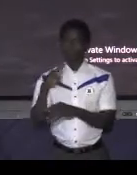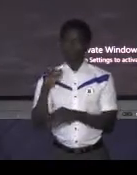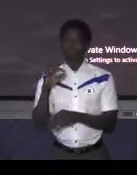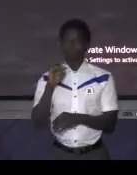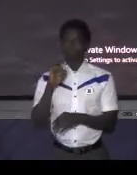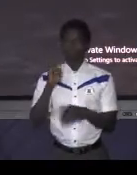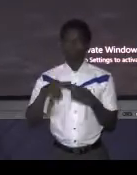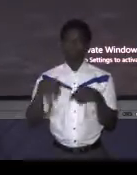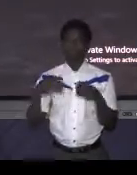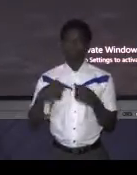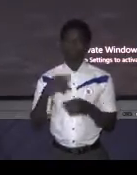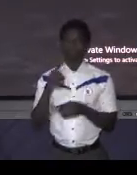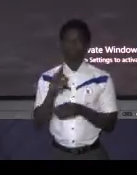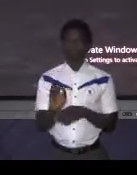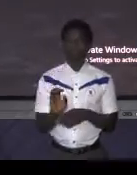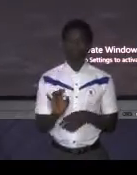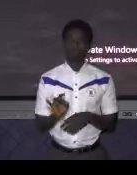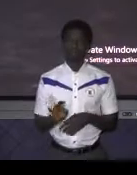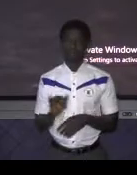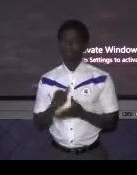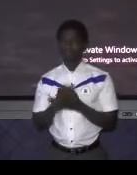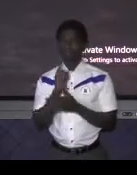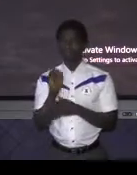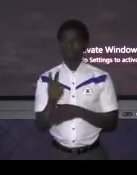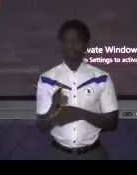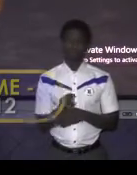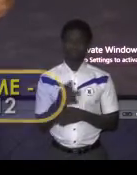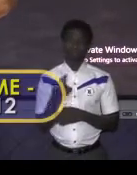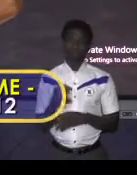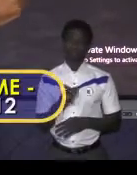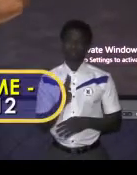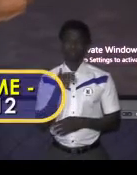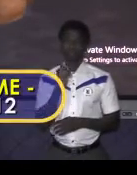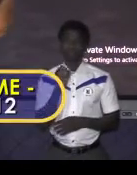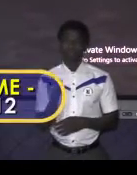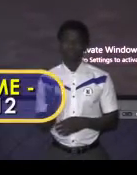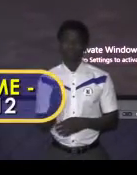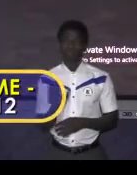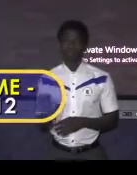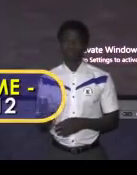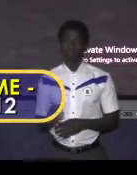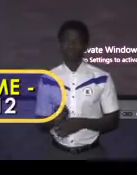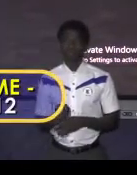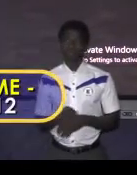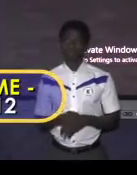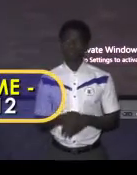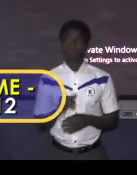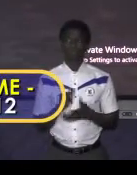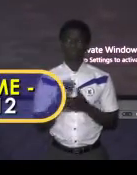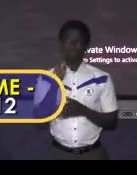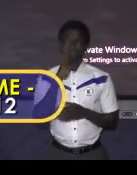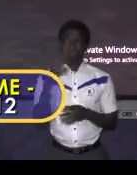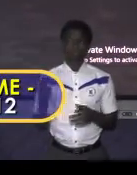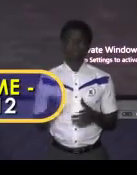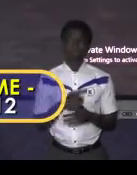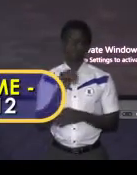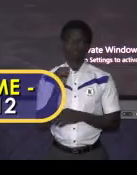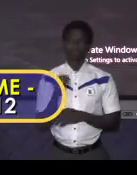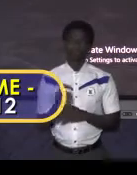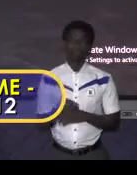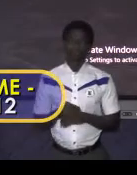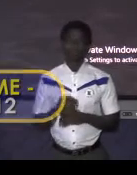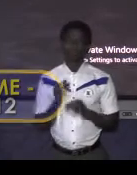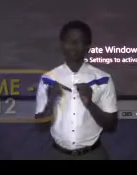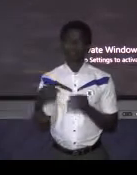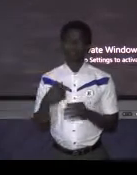108? That should be 12. So the breadth is 12 centimeters. That will be the first option. If you got